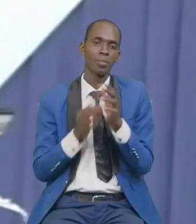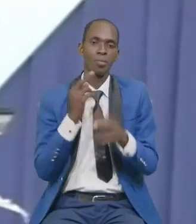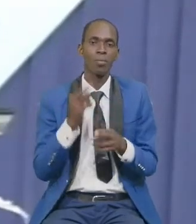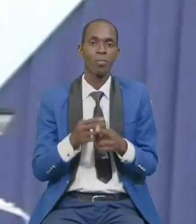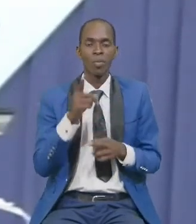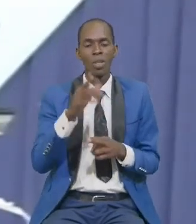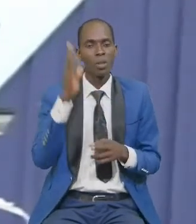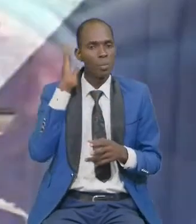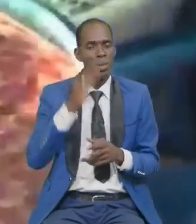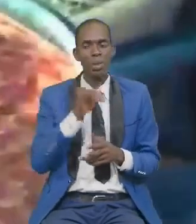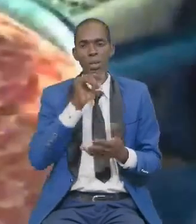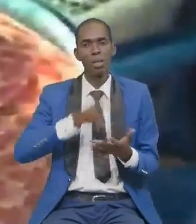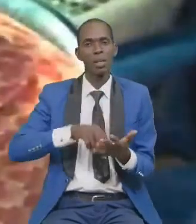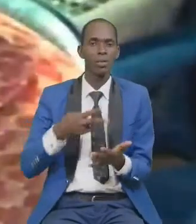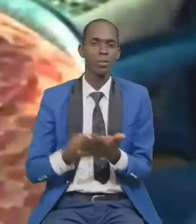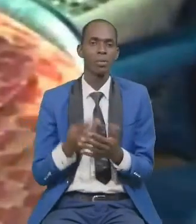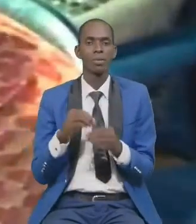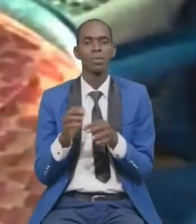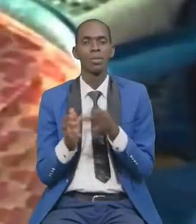will not fall.